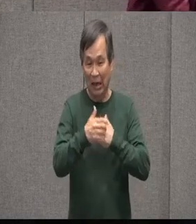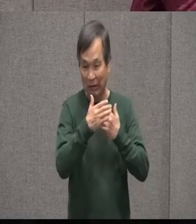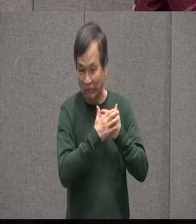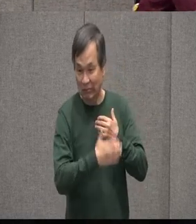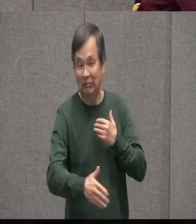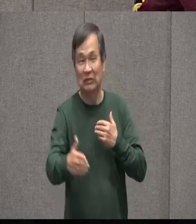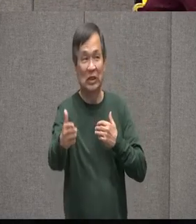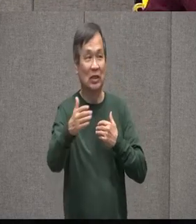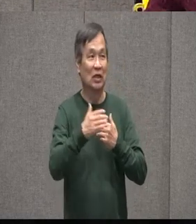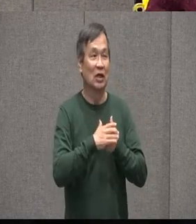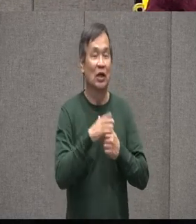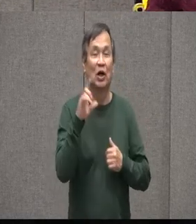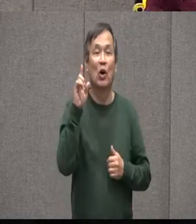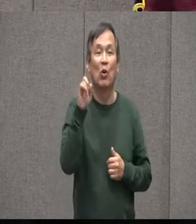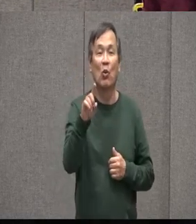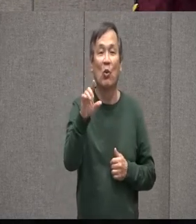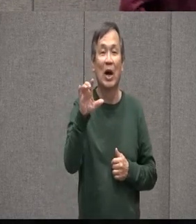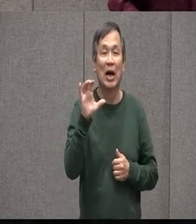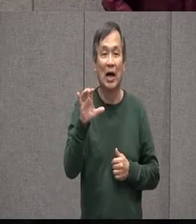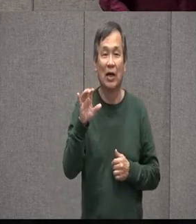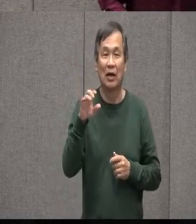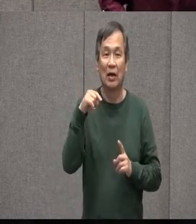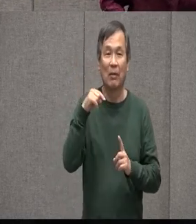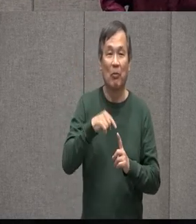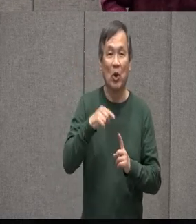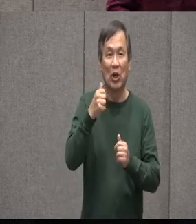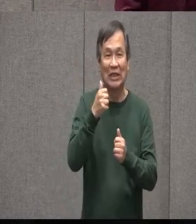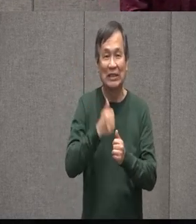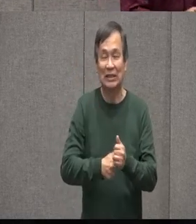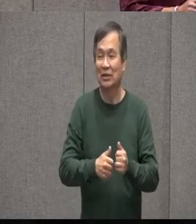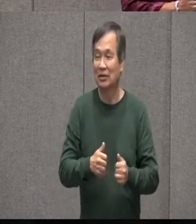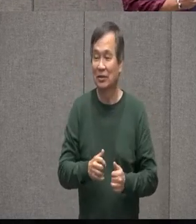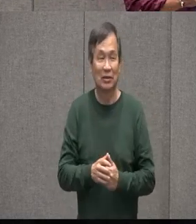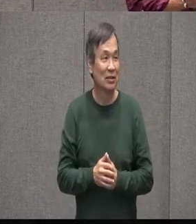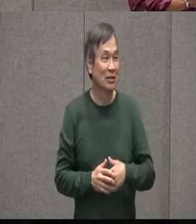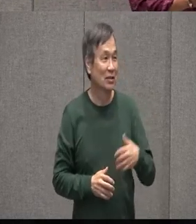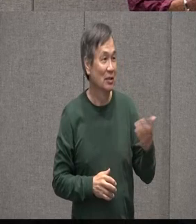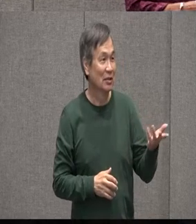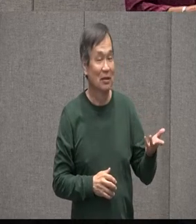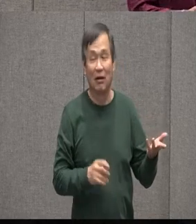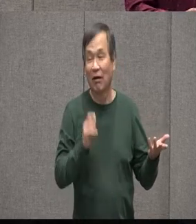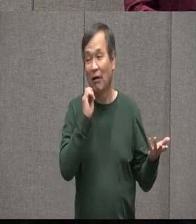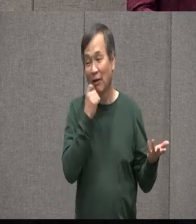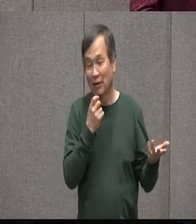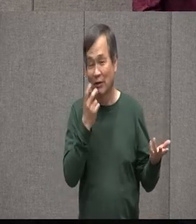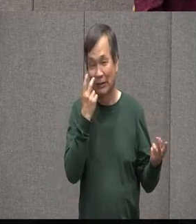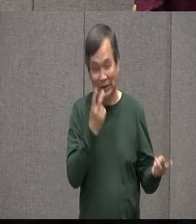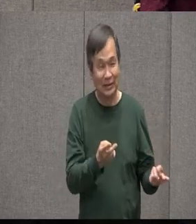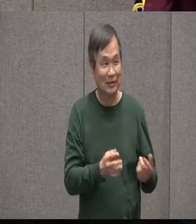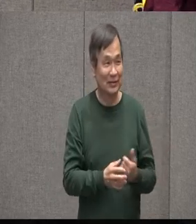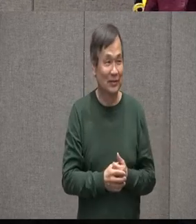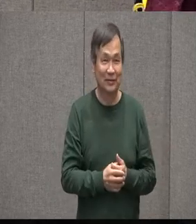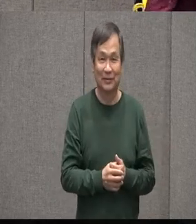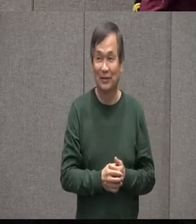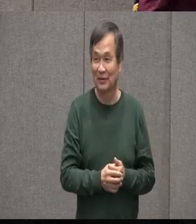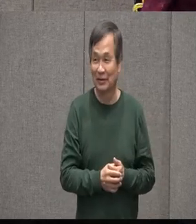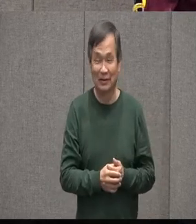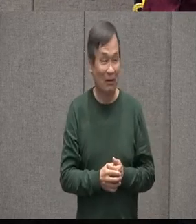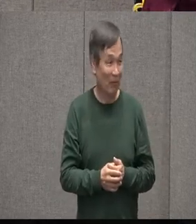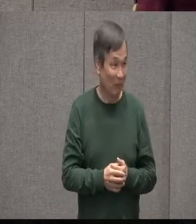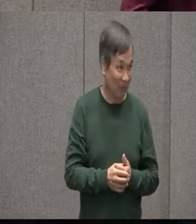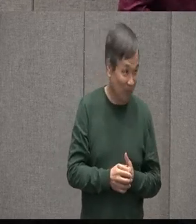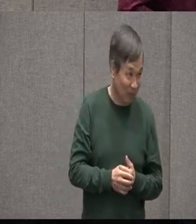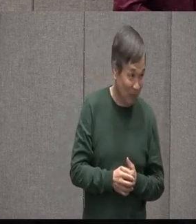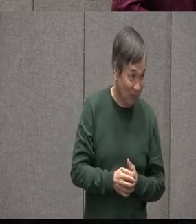rolled the first one, it's 100 points each. Wowee. So cool that we got to see a Yahtzee. I hardly ever do